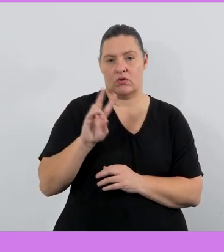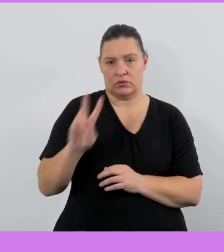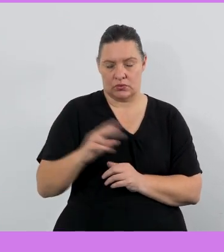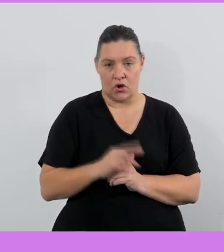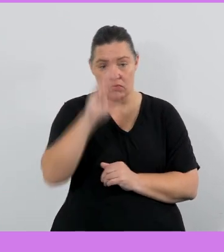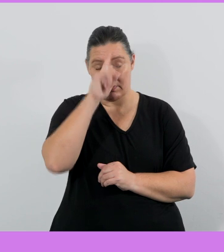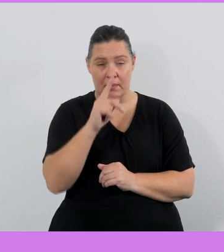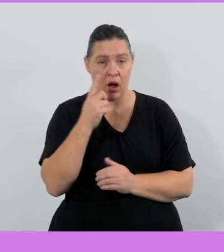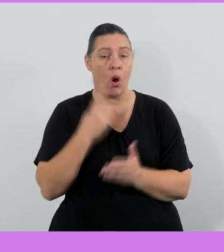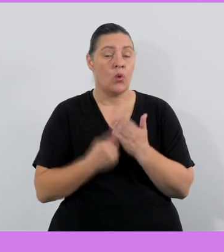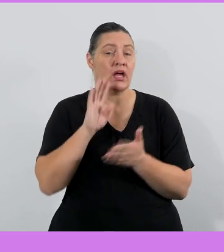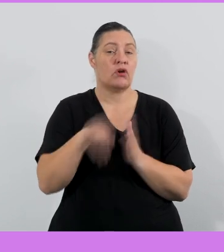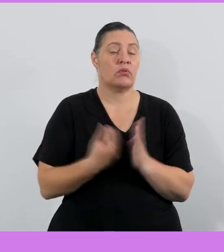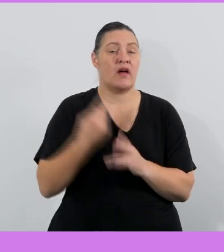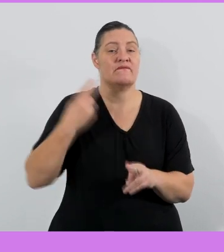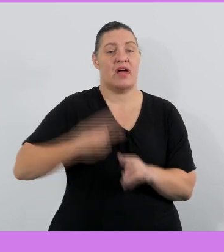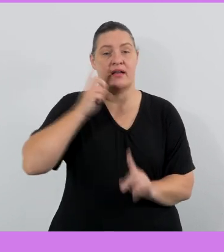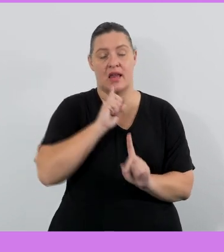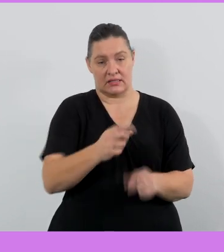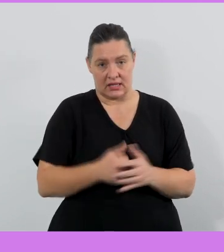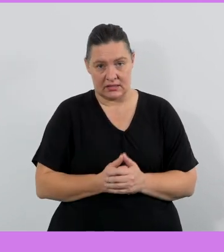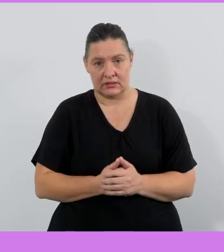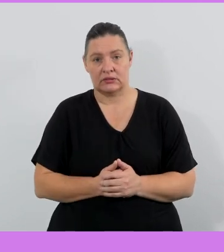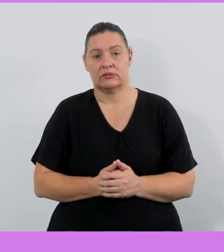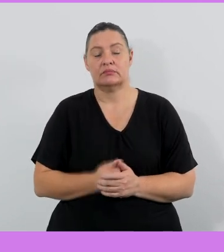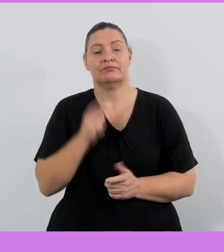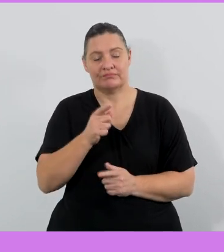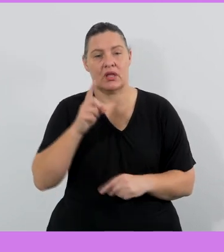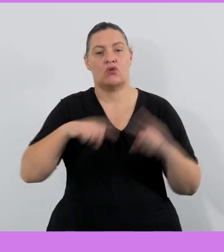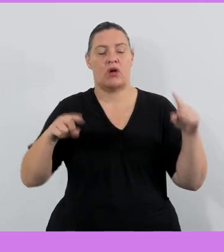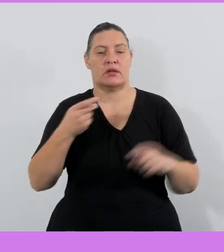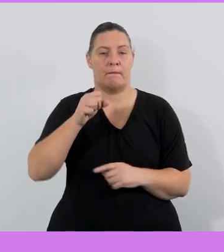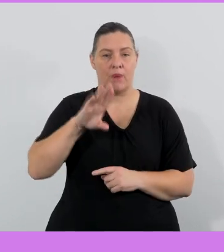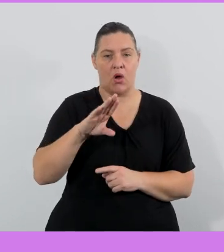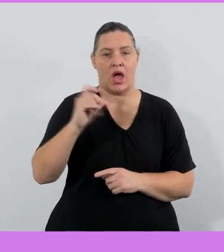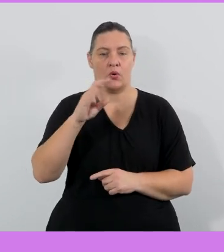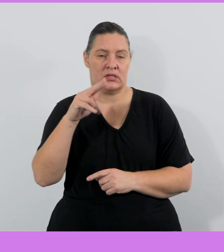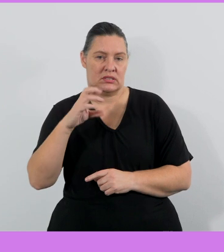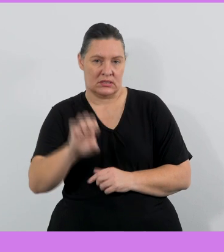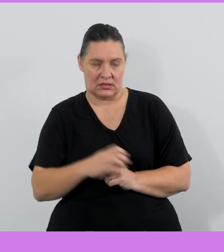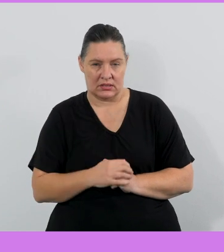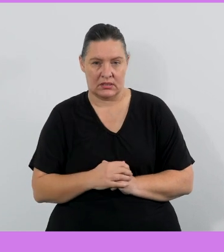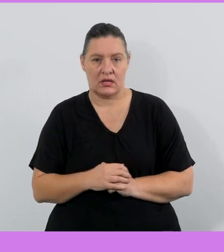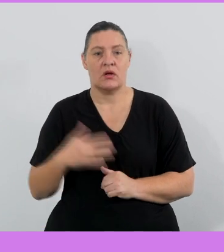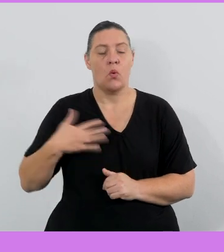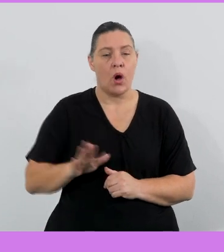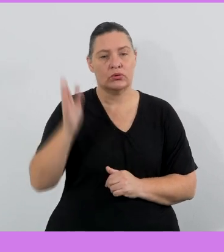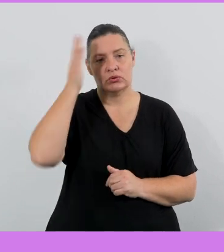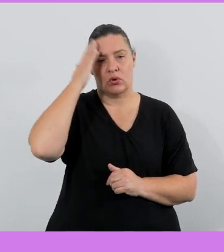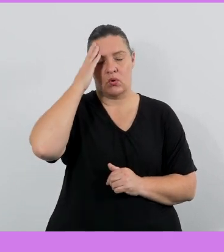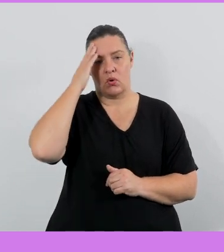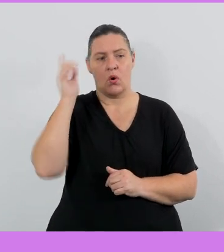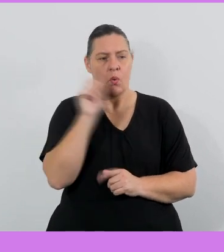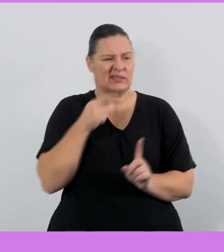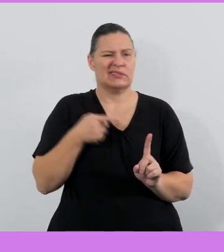3446742. Remember I said we only round off in the final answer. Right. So this is the rate per ounce. Okay. Now we want to know